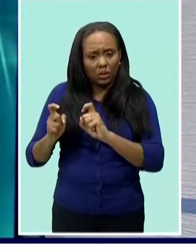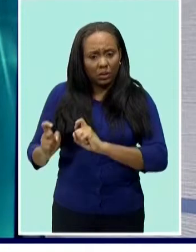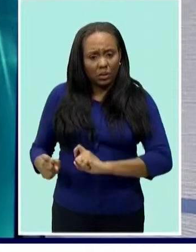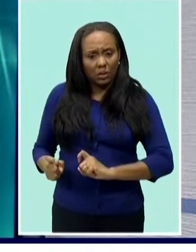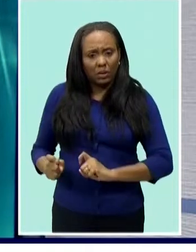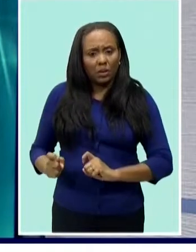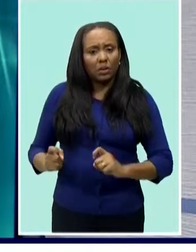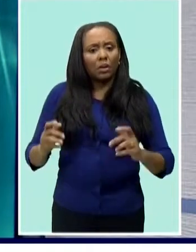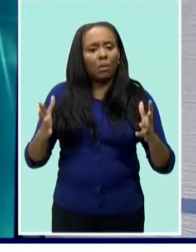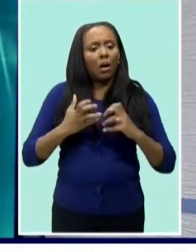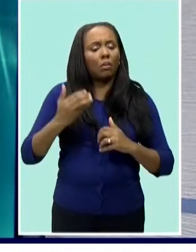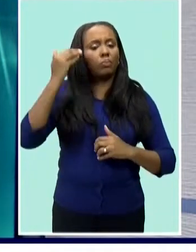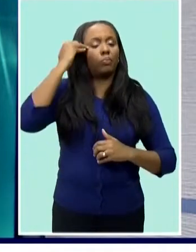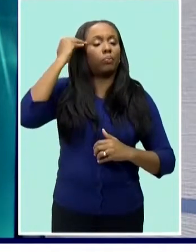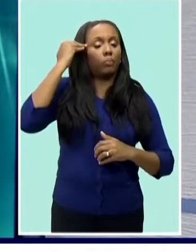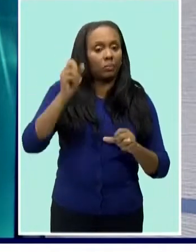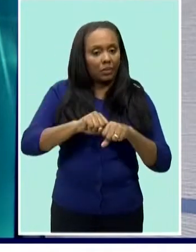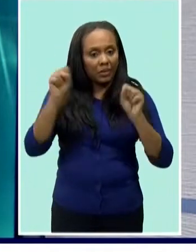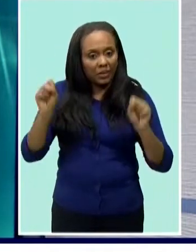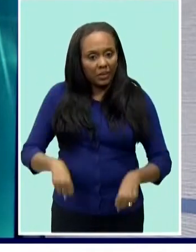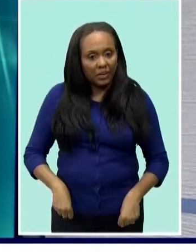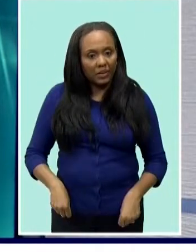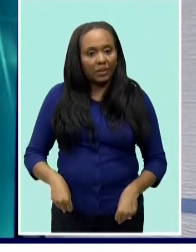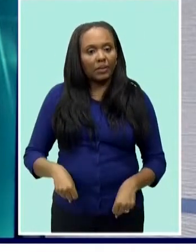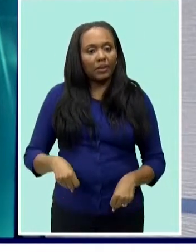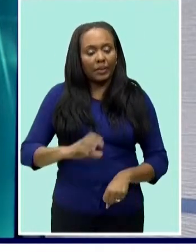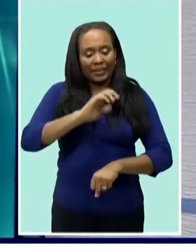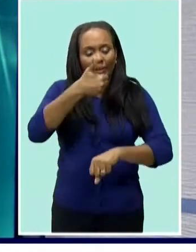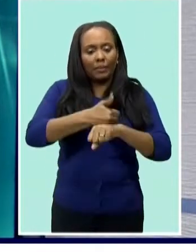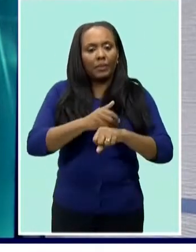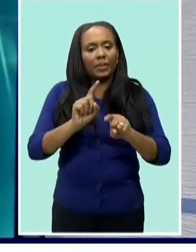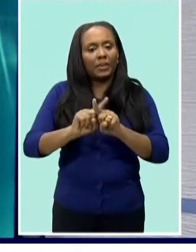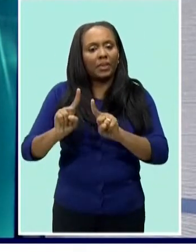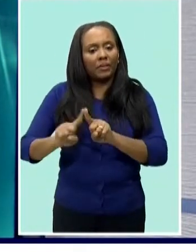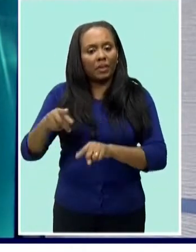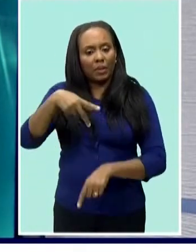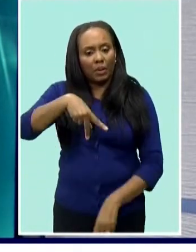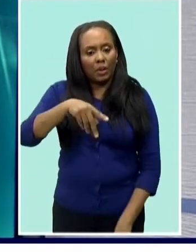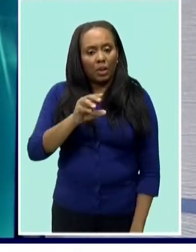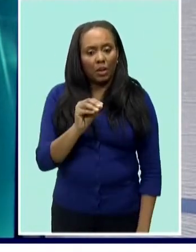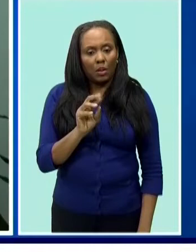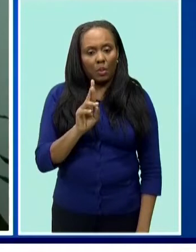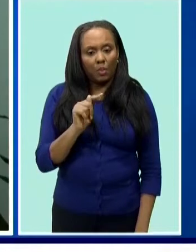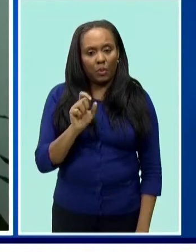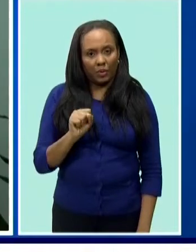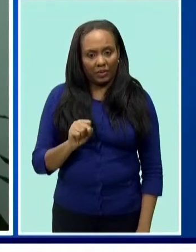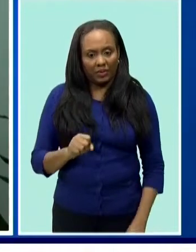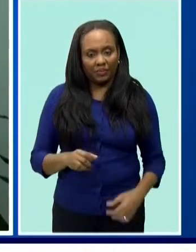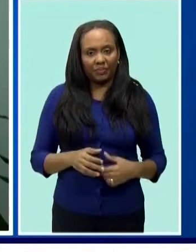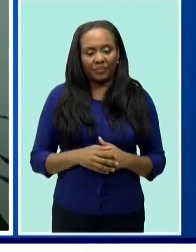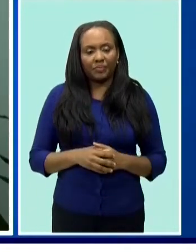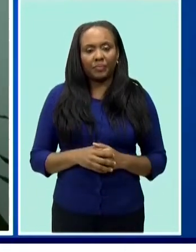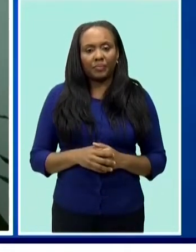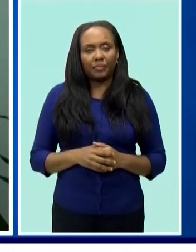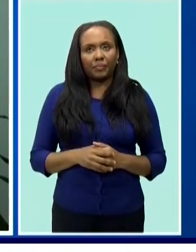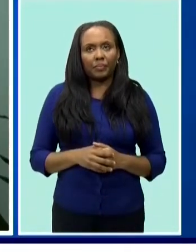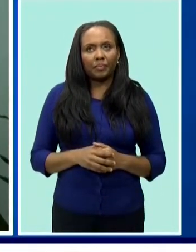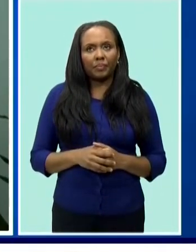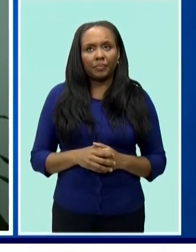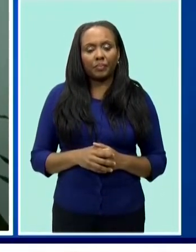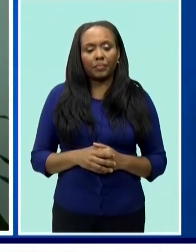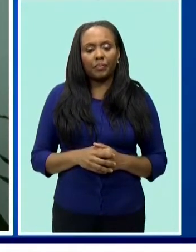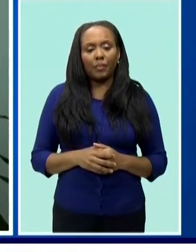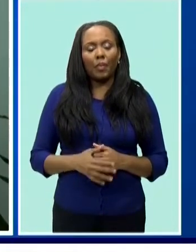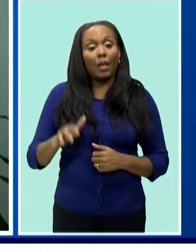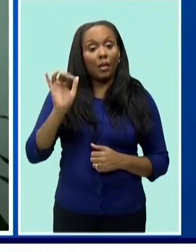and alert the systems they have put in place at the various ports. This is why we are committed to paying special